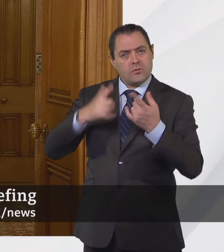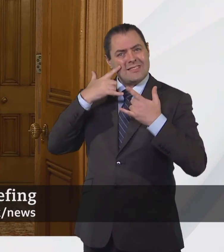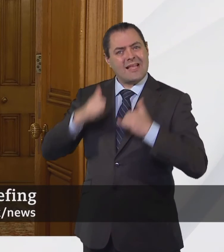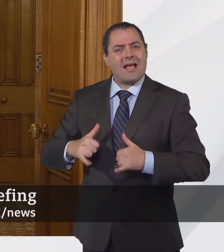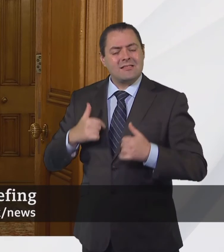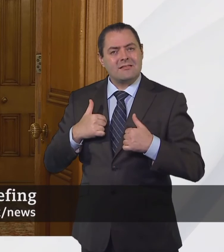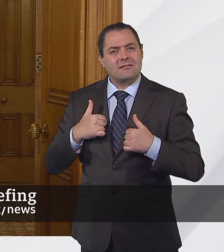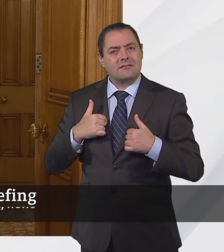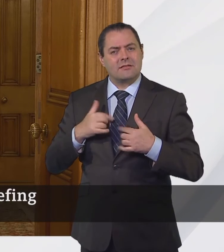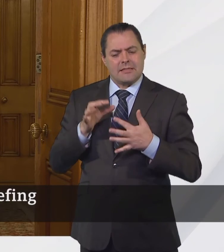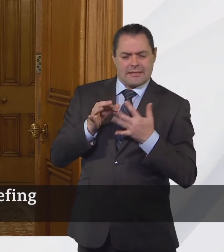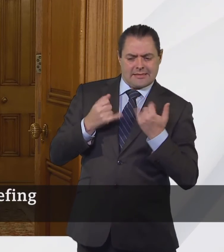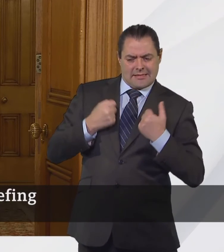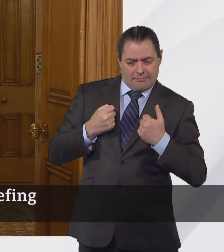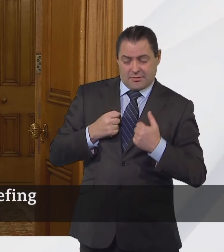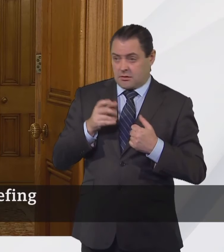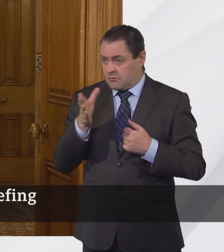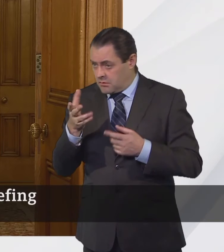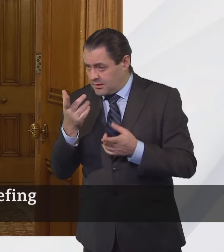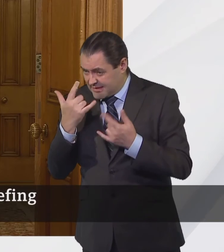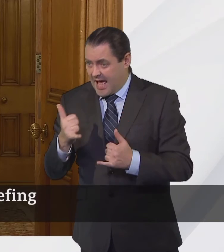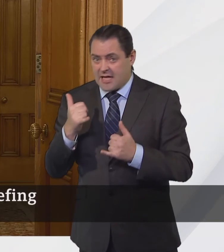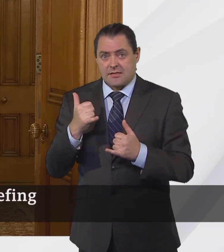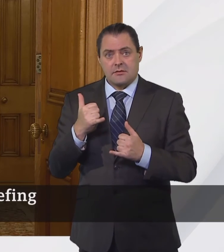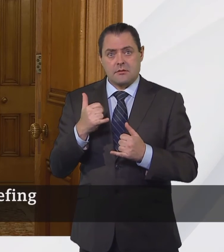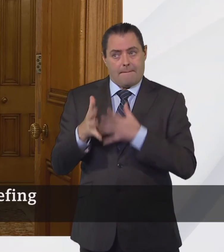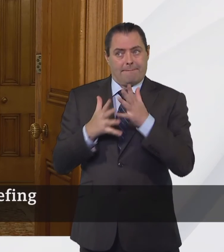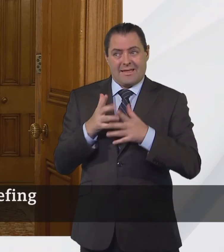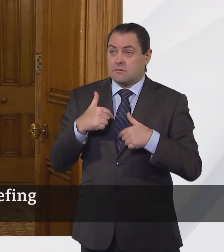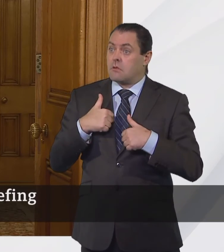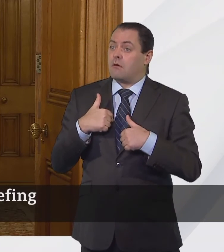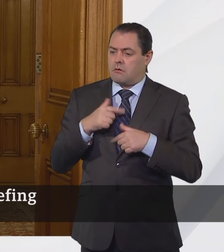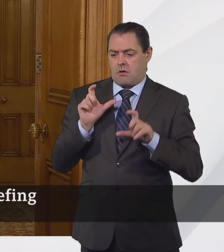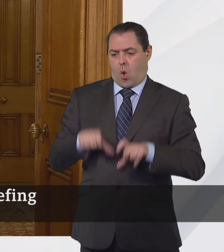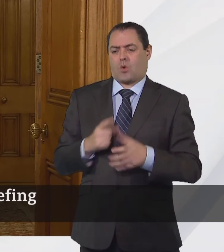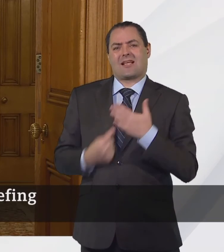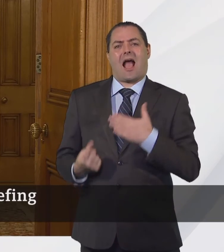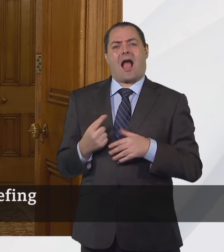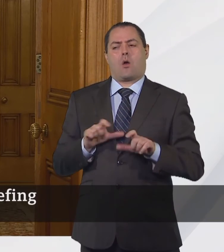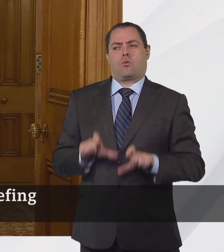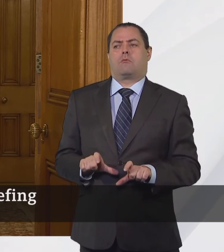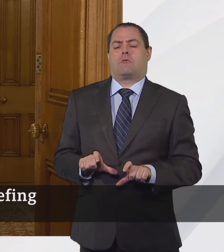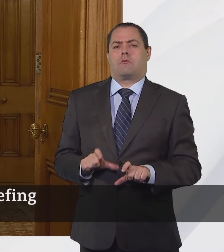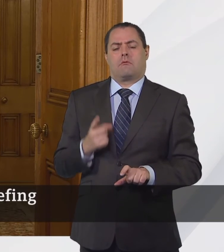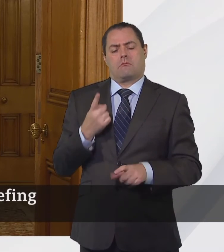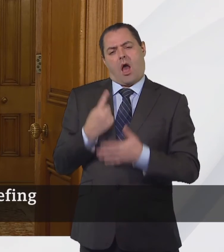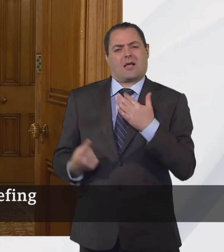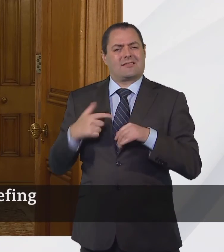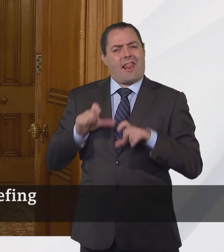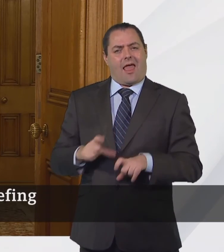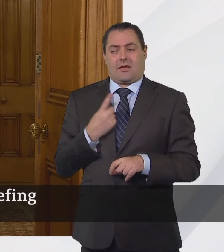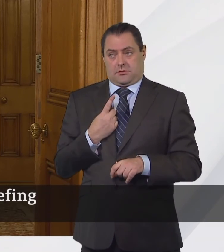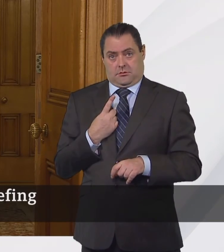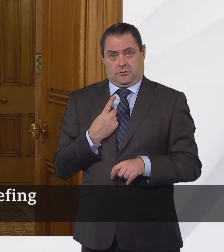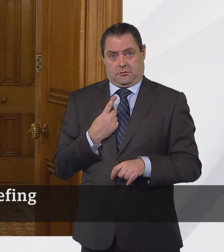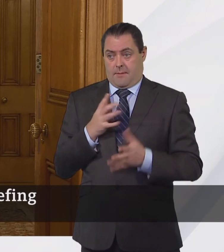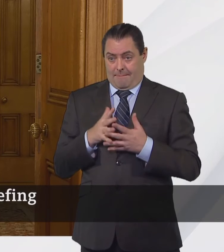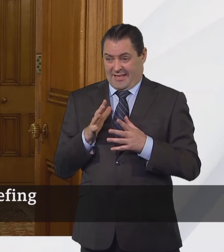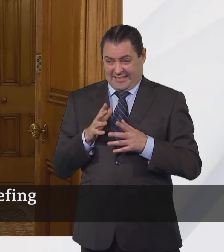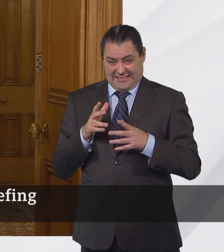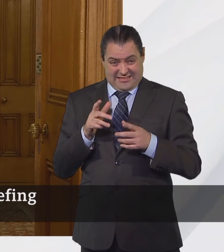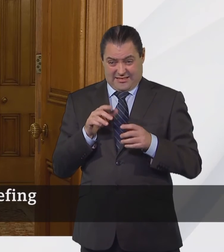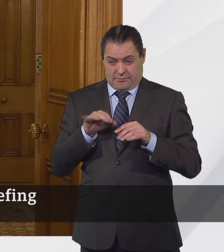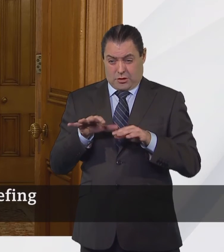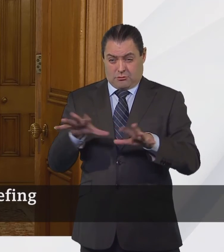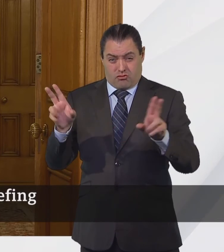the incidence down. For me, that's a real change in the way we've been able to deal with the disease that